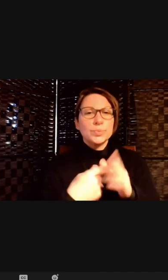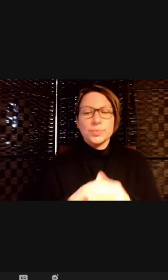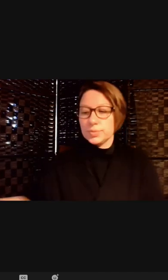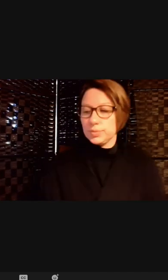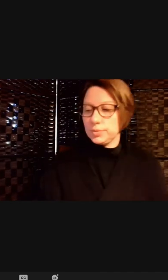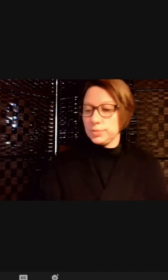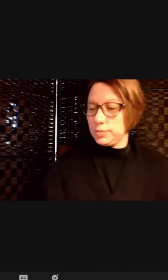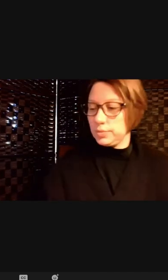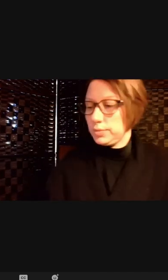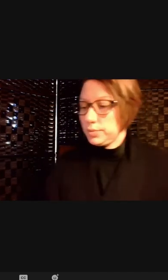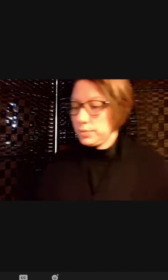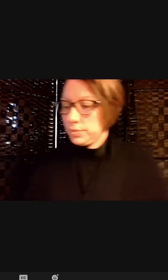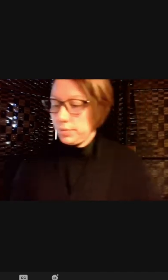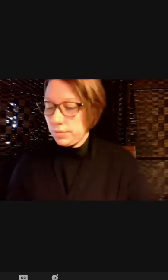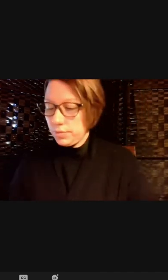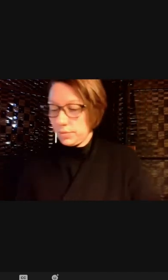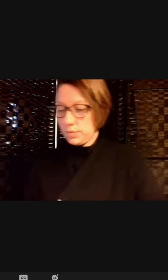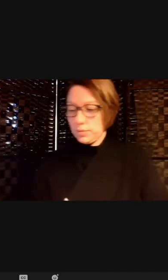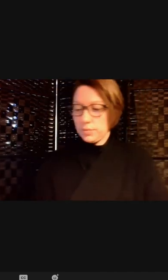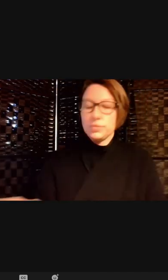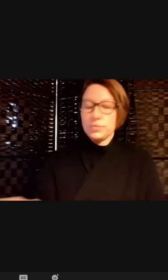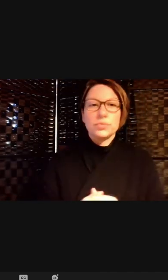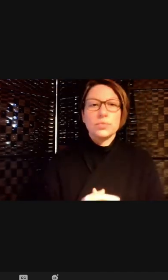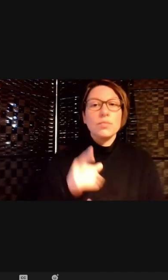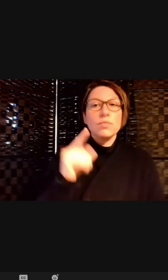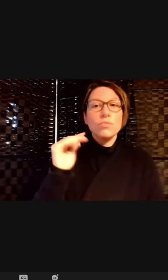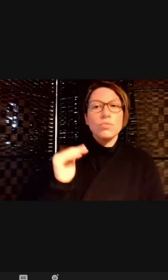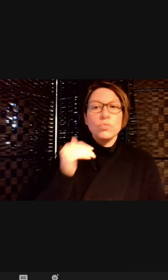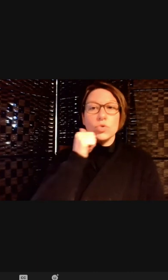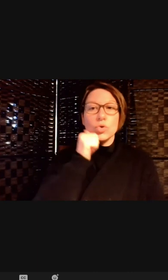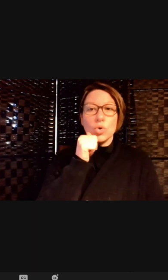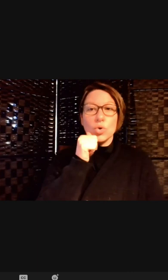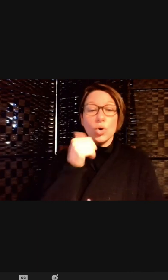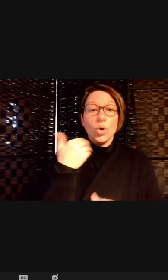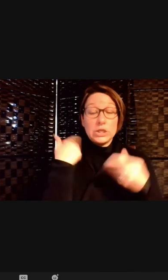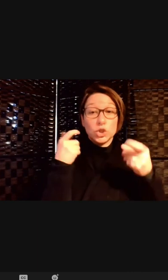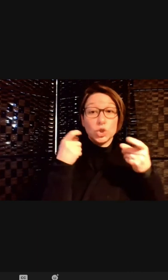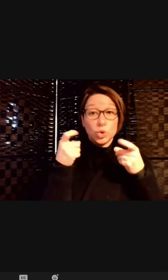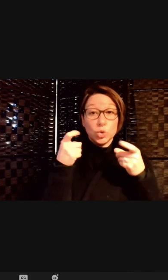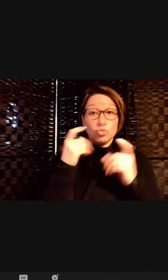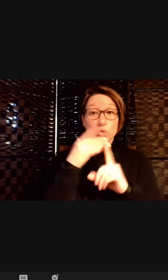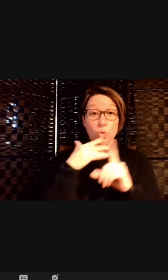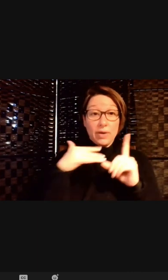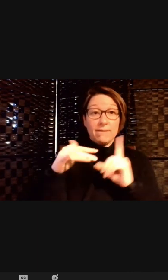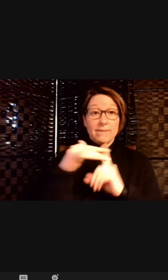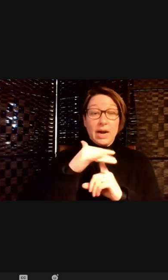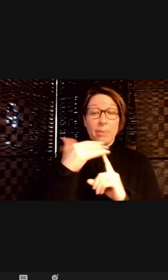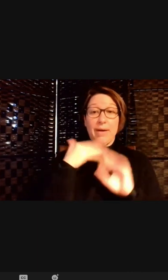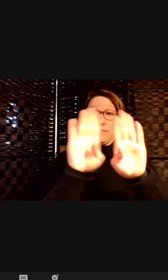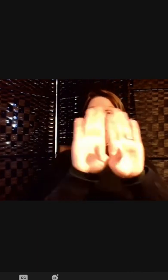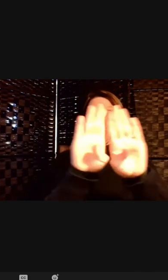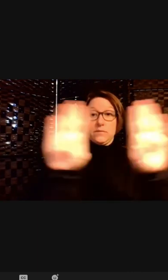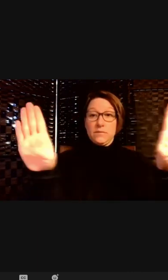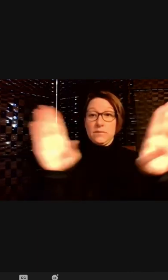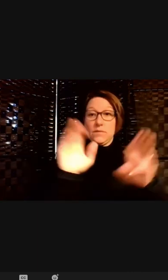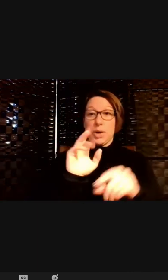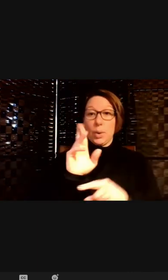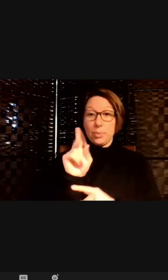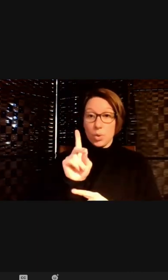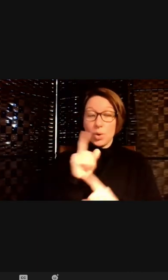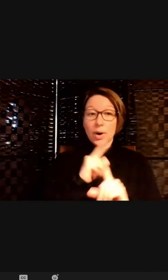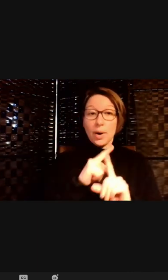we have a young girl who has a controlled environment. A blackboard is in front of her, but the task